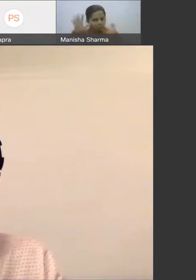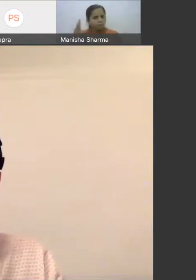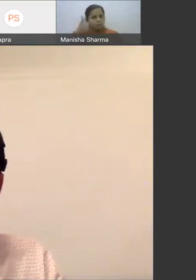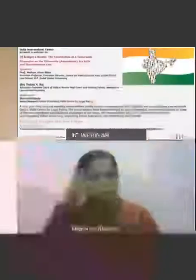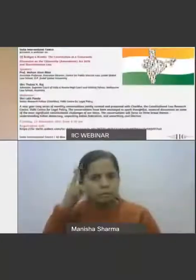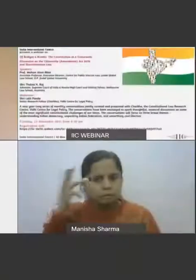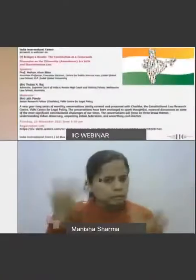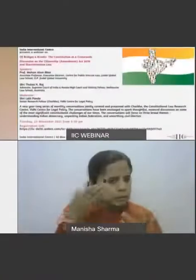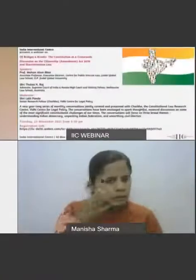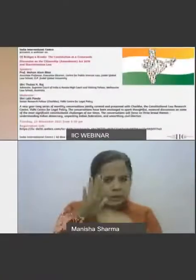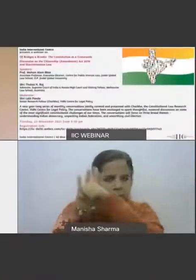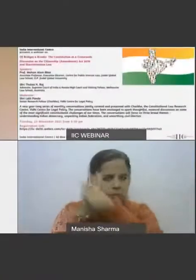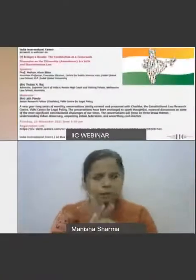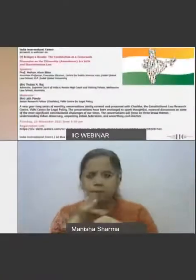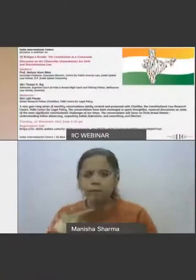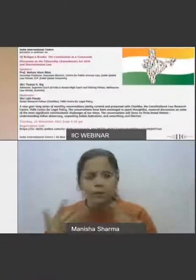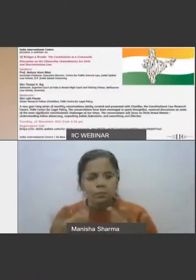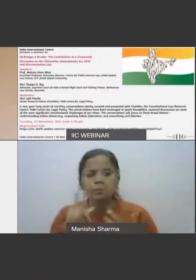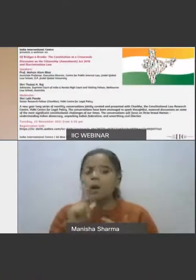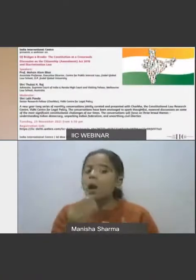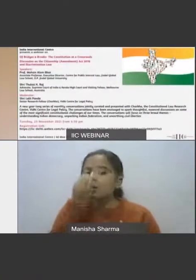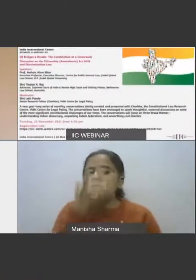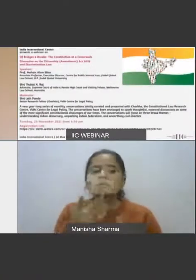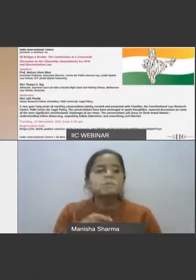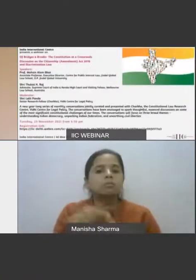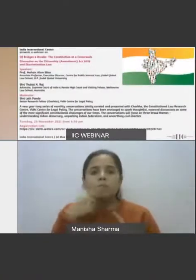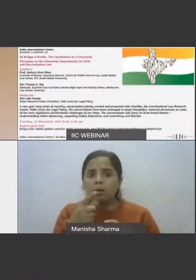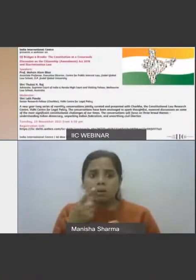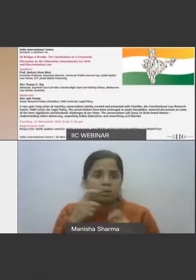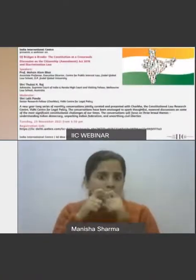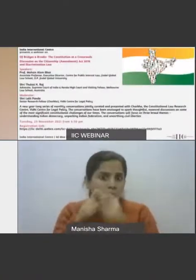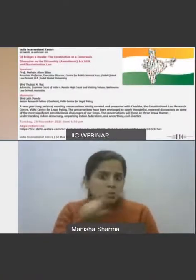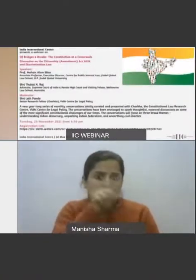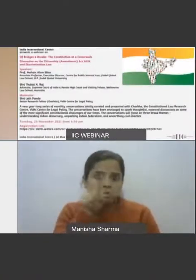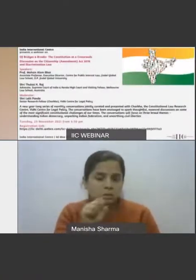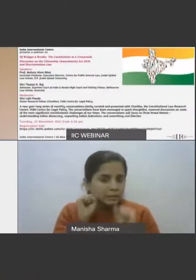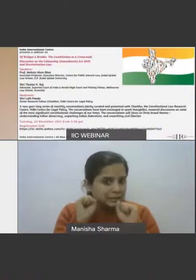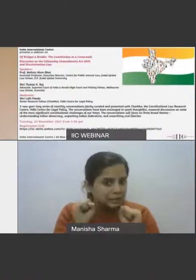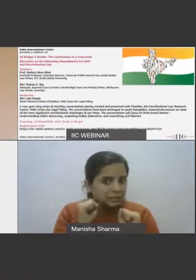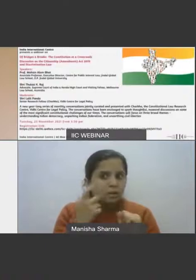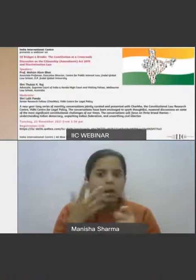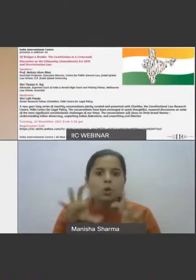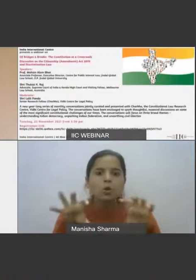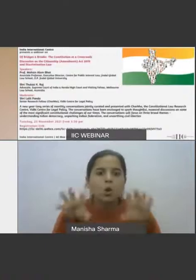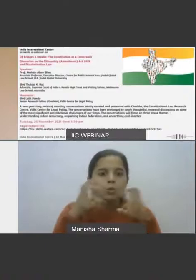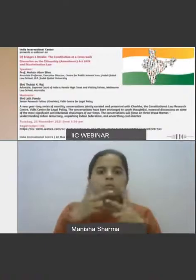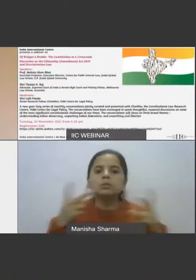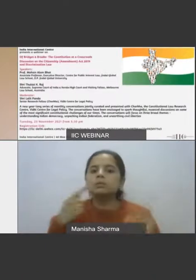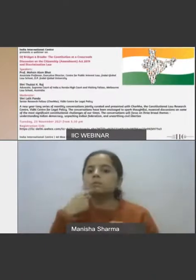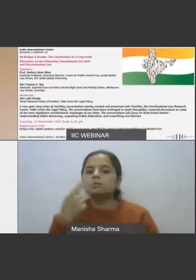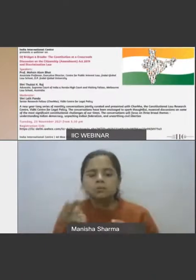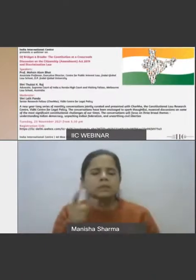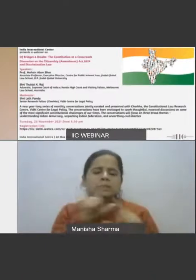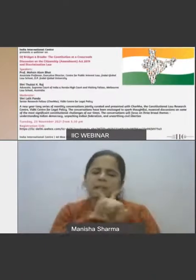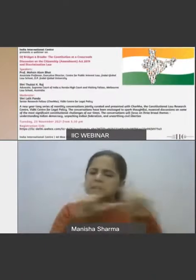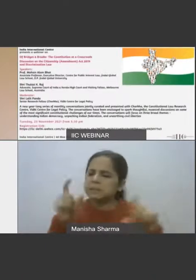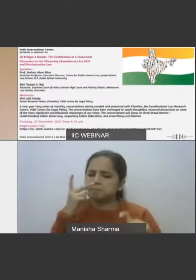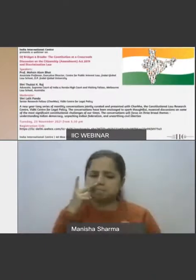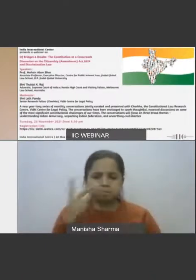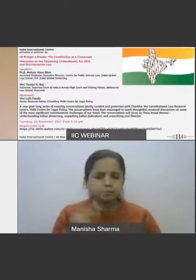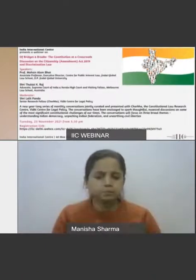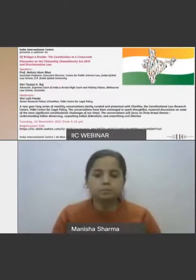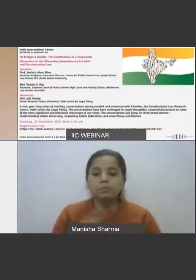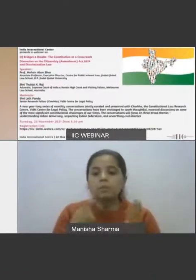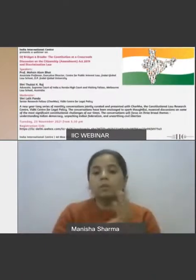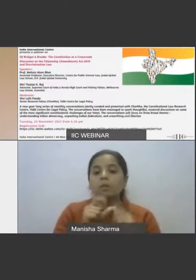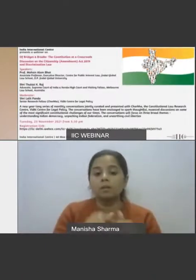about religious discrimination, but that isn't the only significant question or the only significant constitutional question involved. And I think that's very clear. Mr.